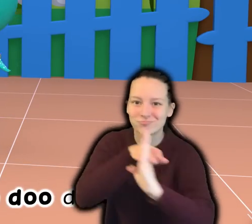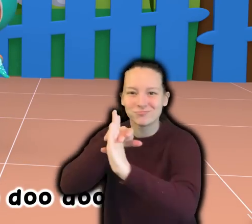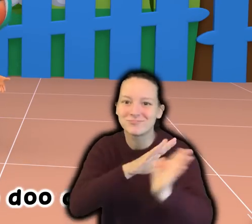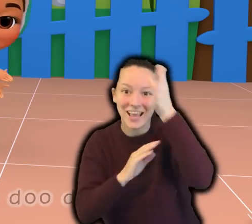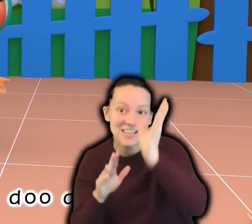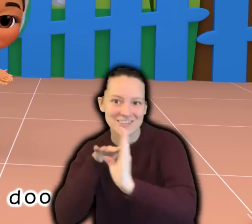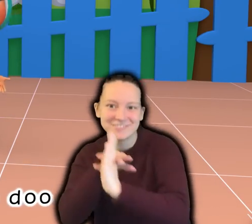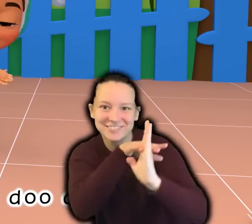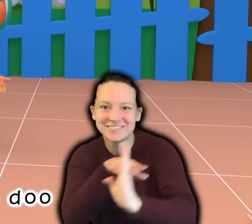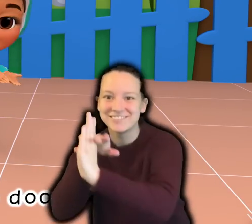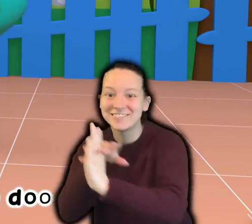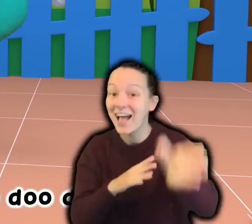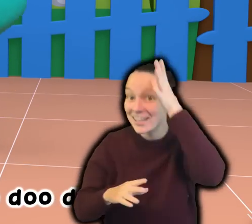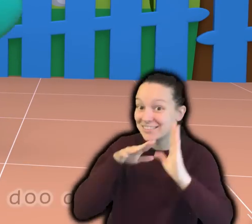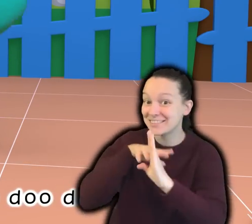sharks